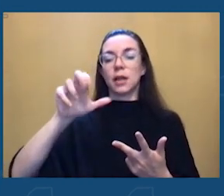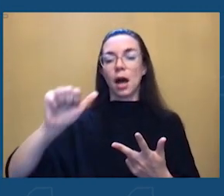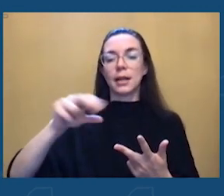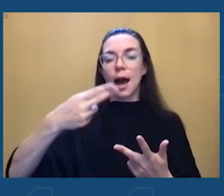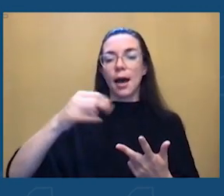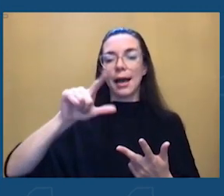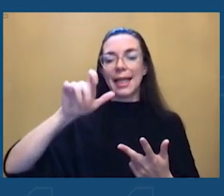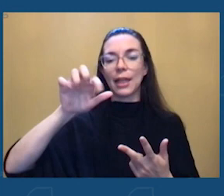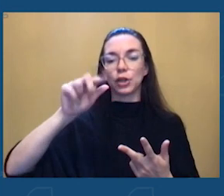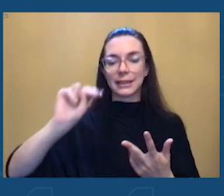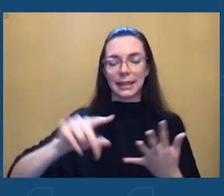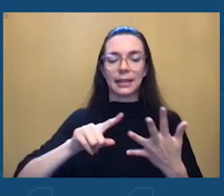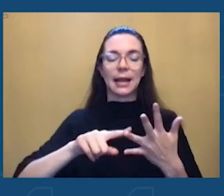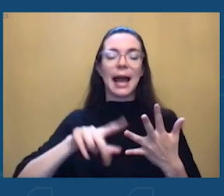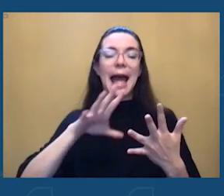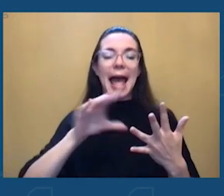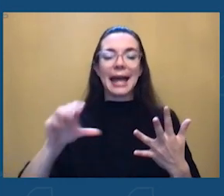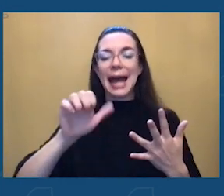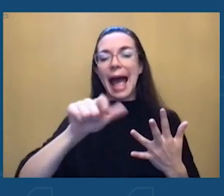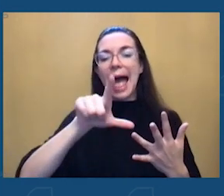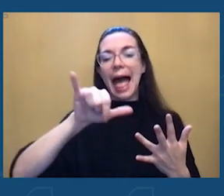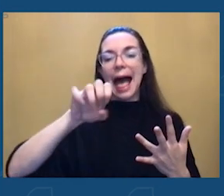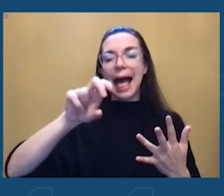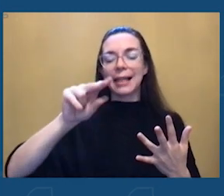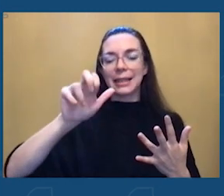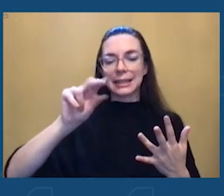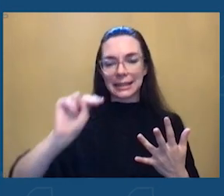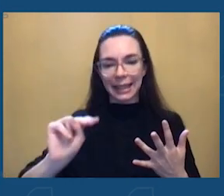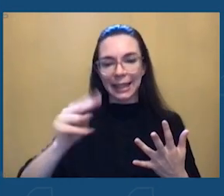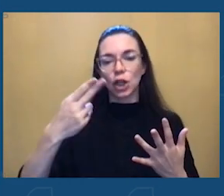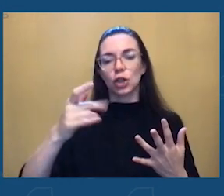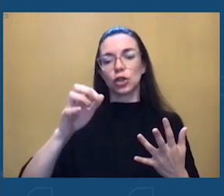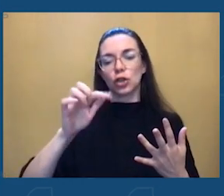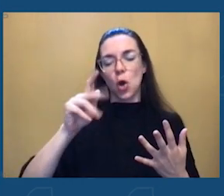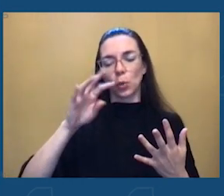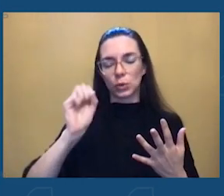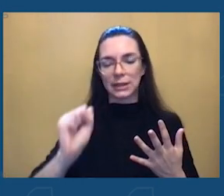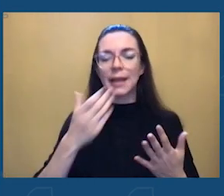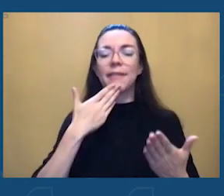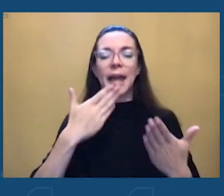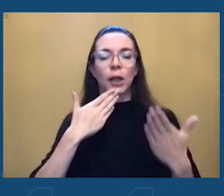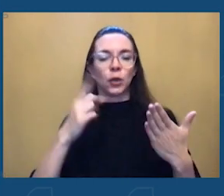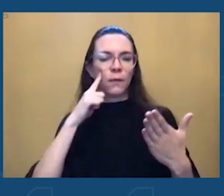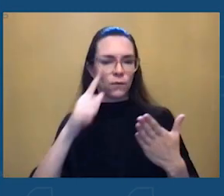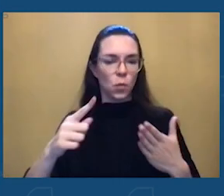dear Allison Turcos, thank you for enlisting me to join this fight.